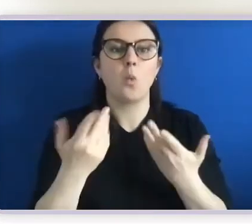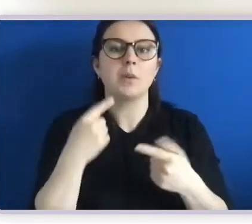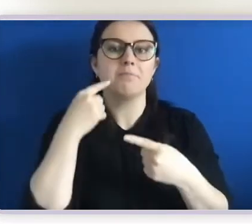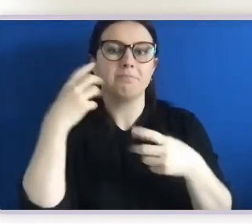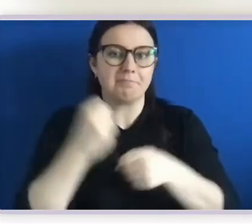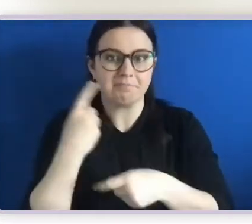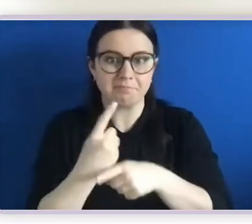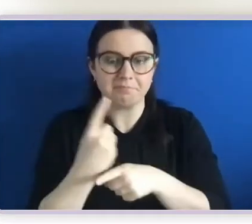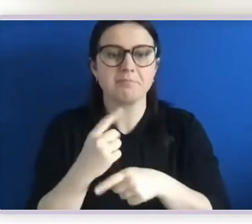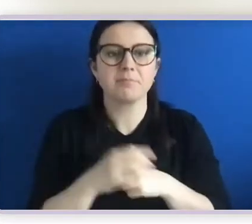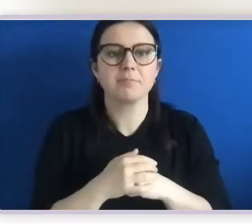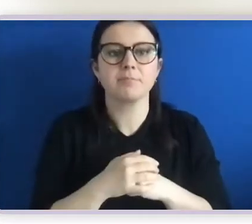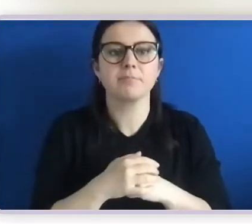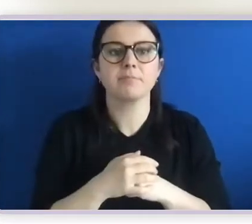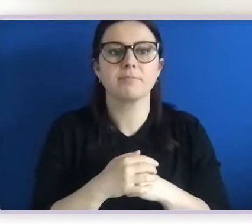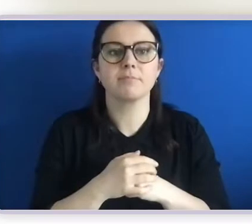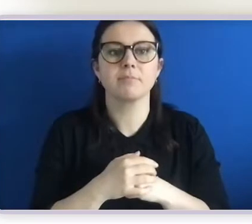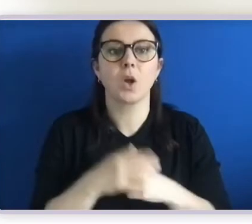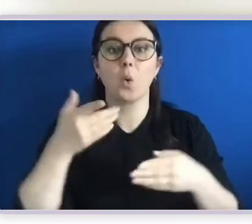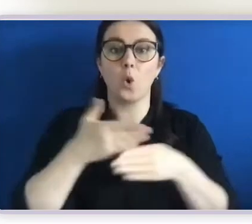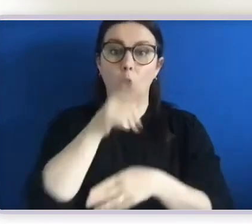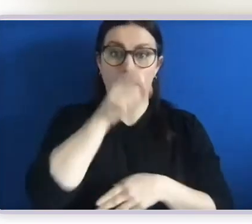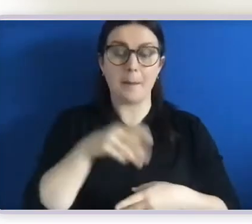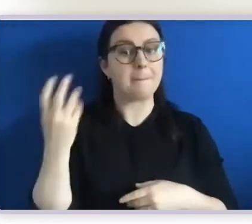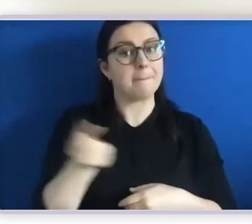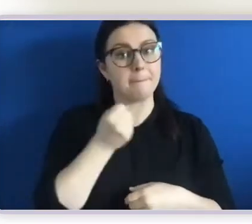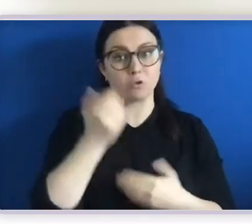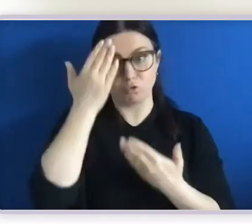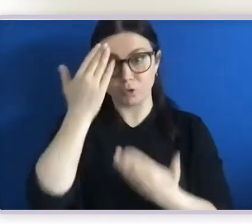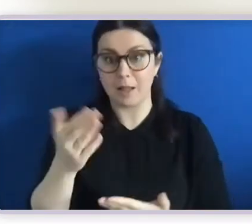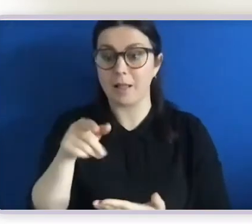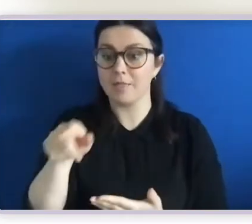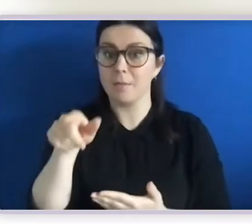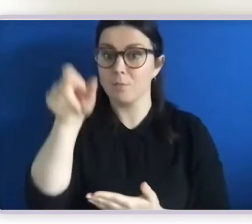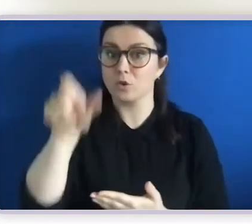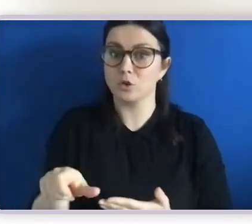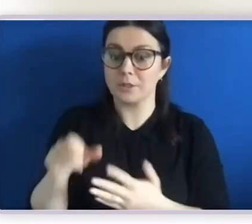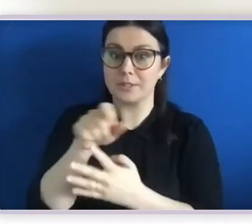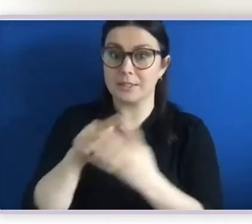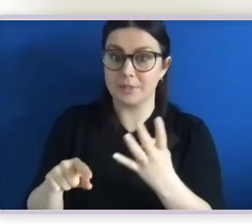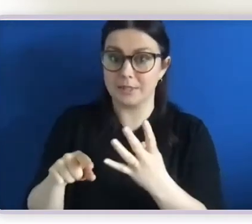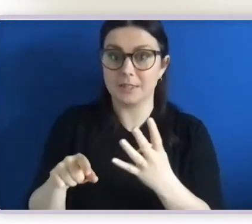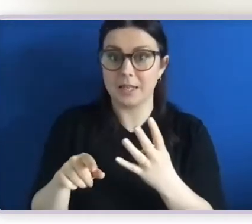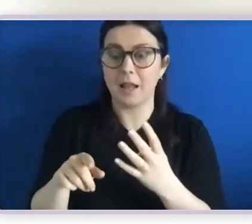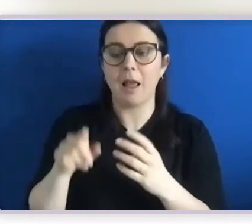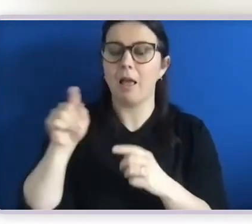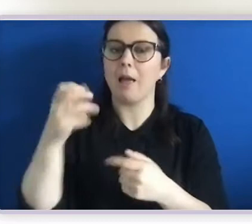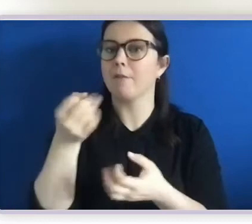Workers must respect the rights for people with disabilities to their freedom of expression,